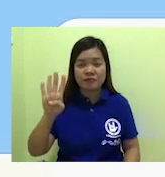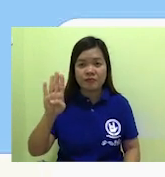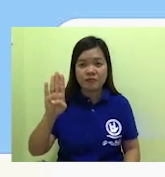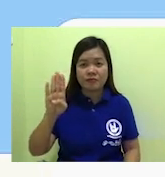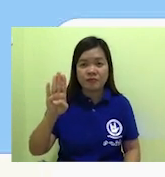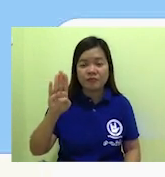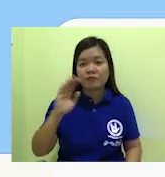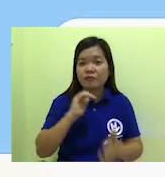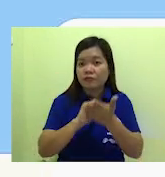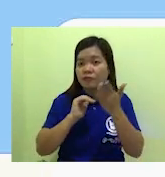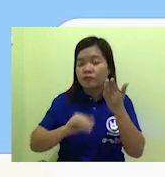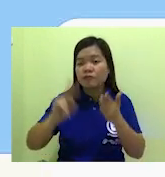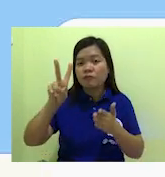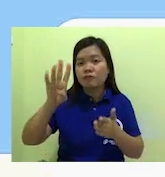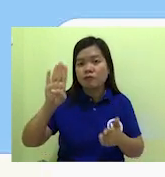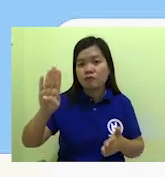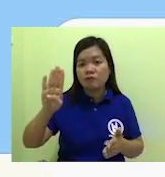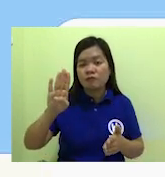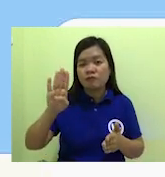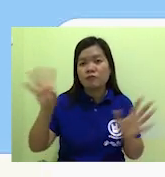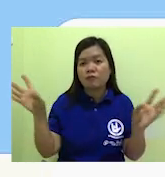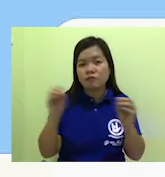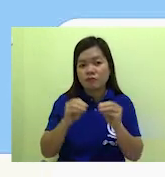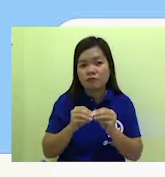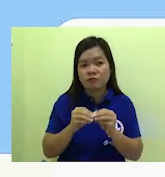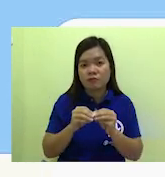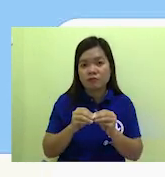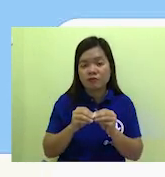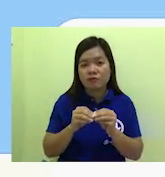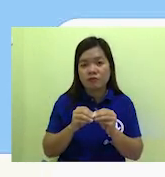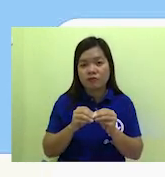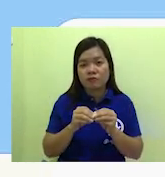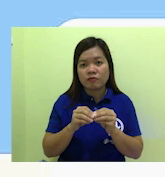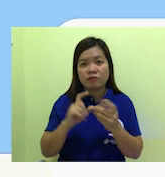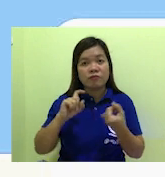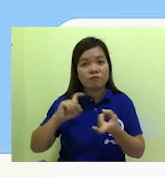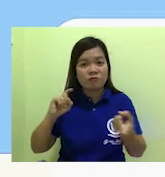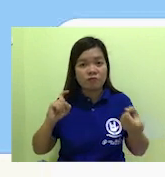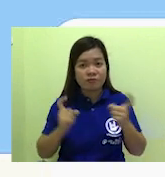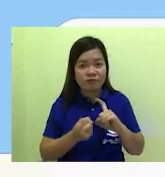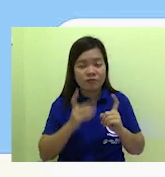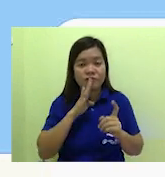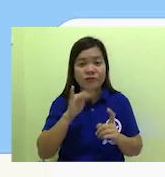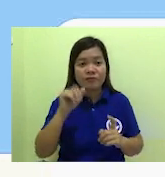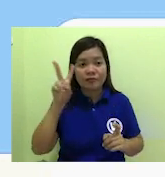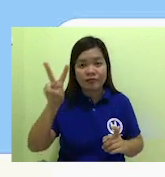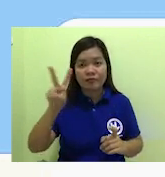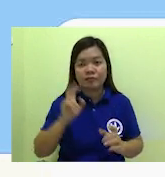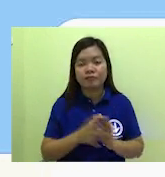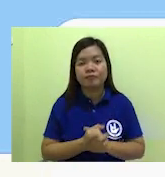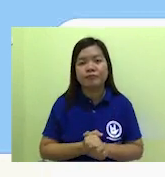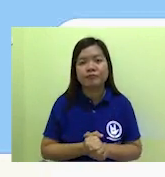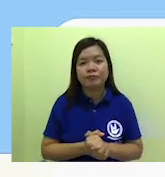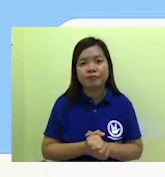B minus 2B plus replace C by 2.